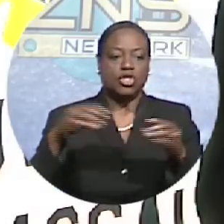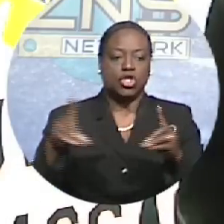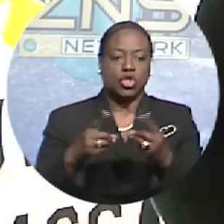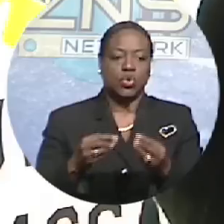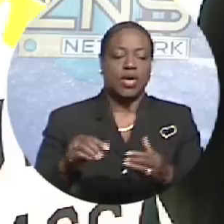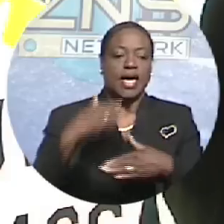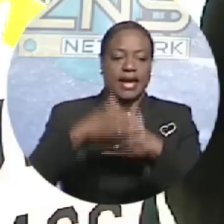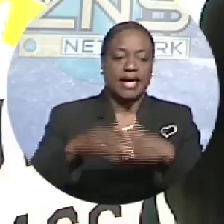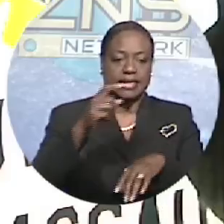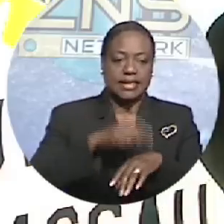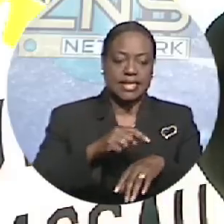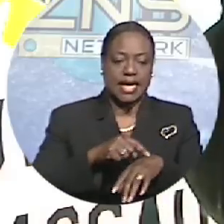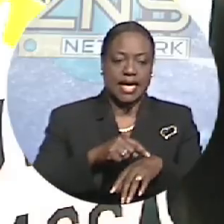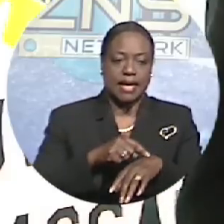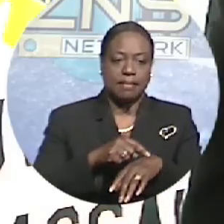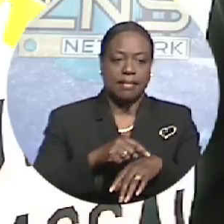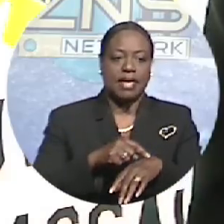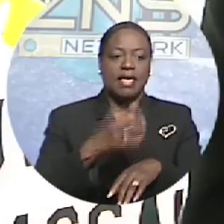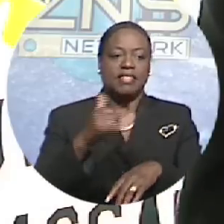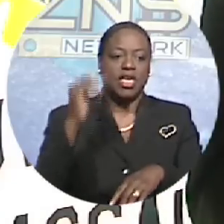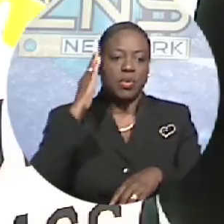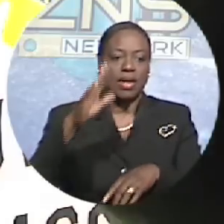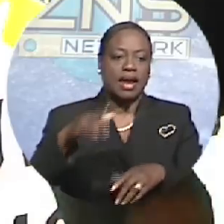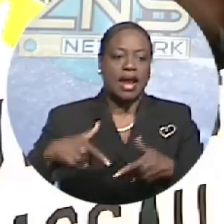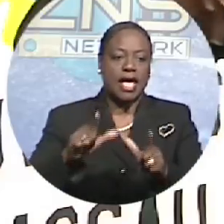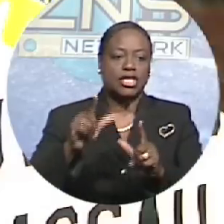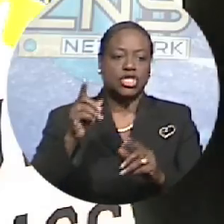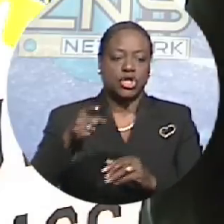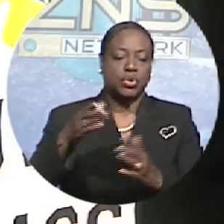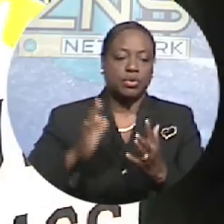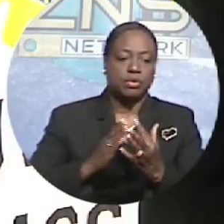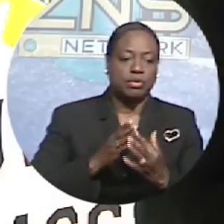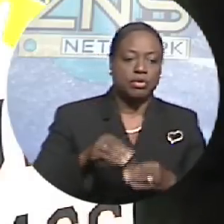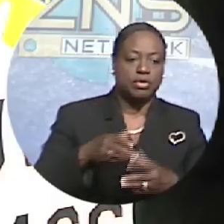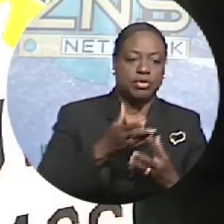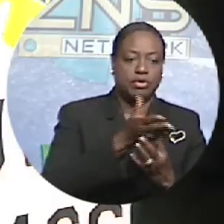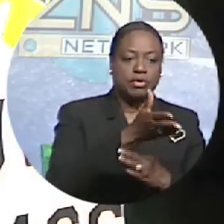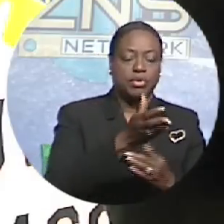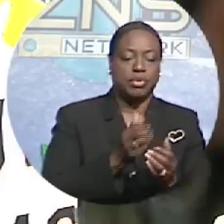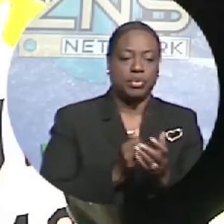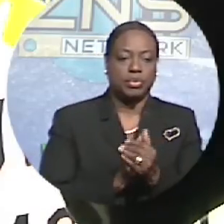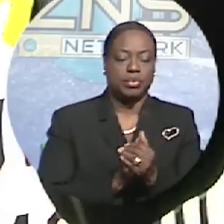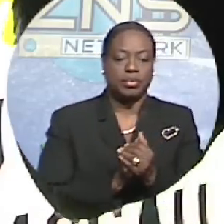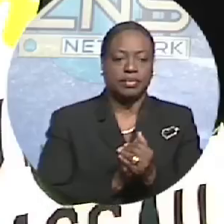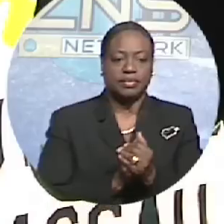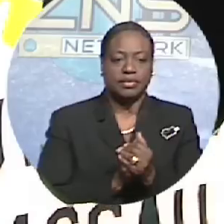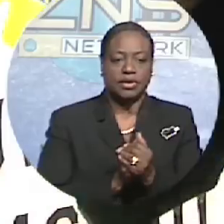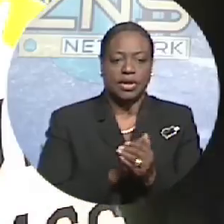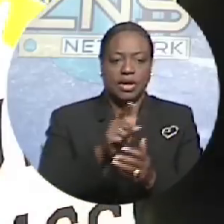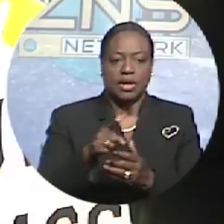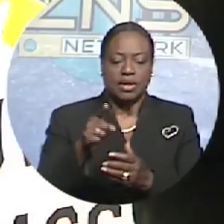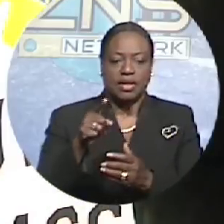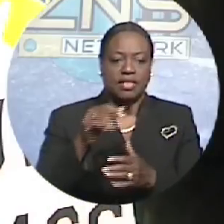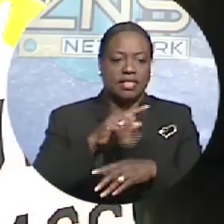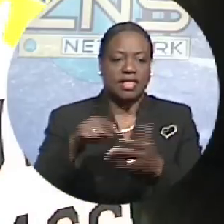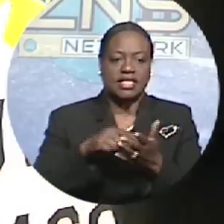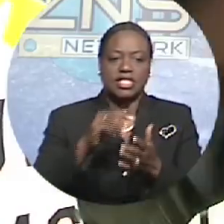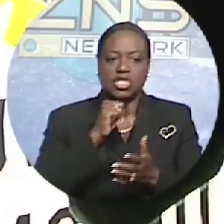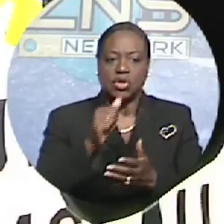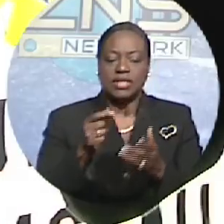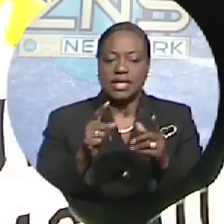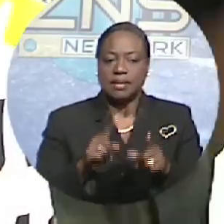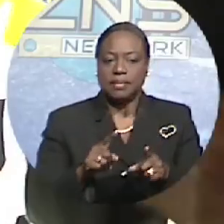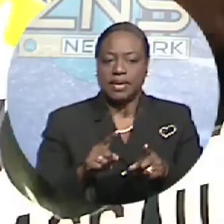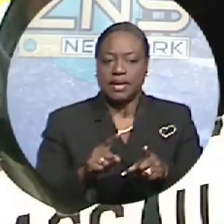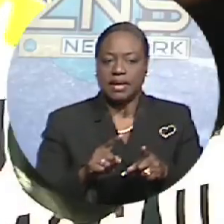punch it in. If it lets you through, you're fine. If not, then you go see an immigration officer. And you will see that this is happening also in the States